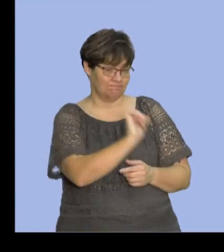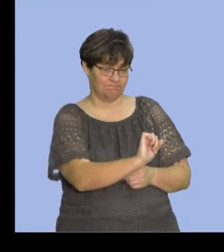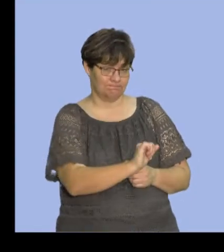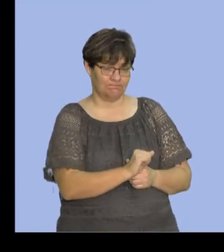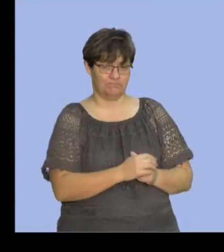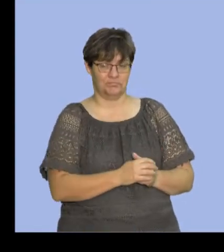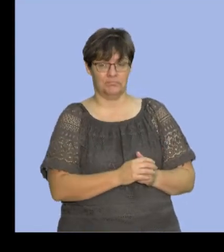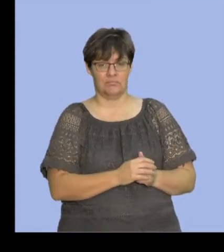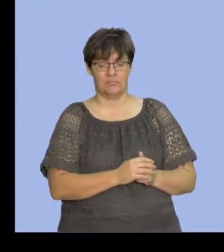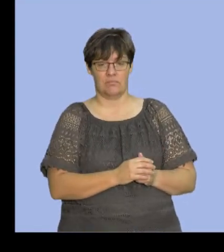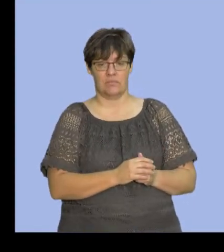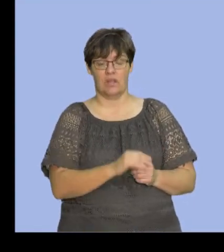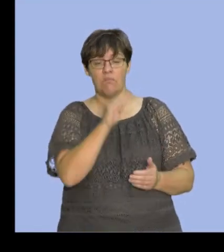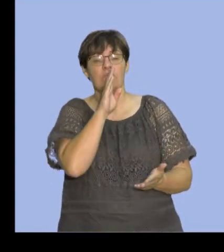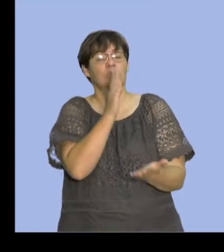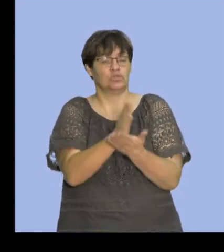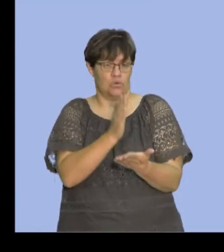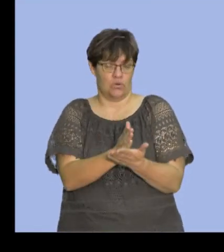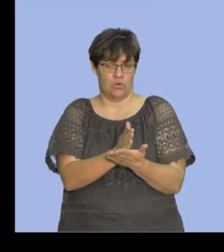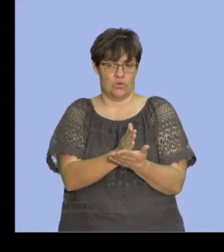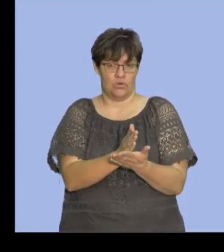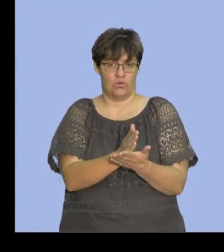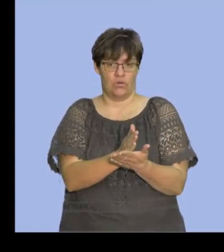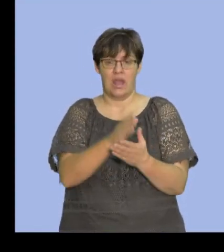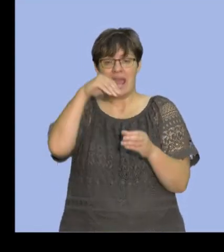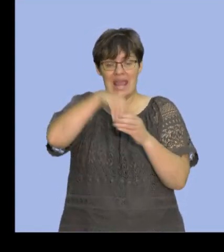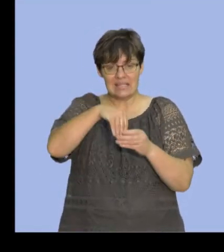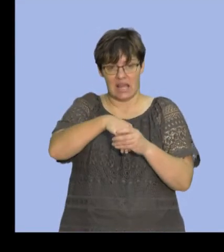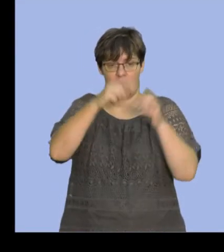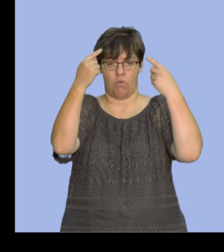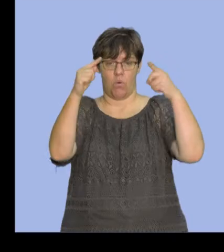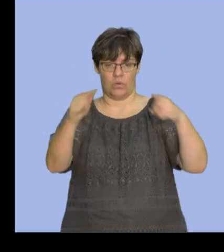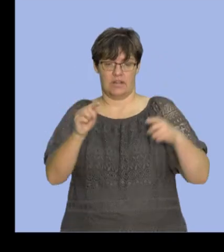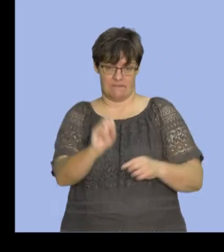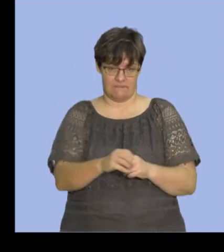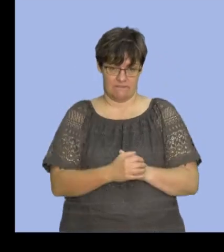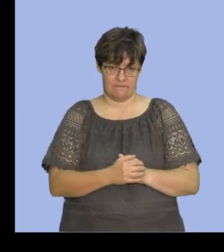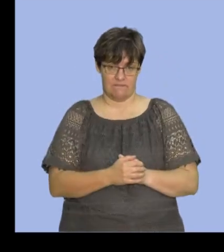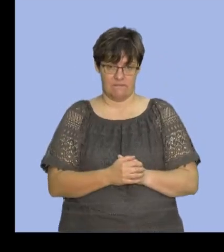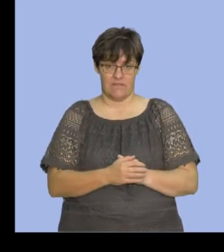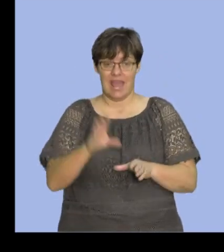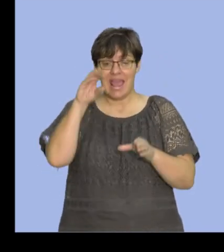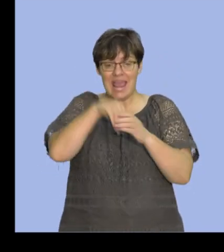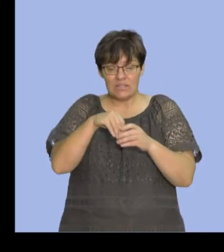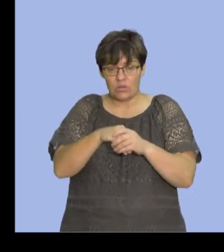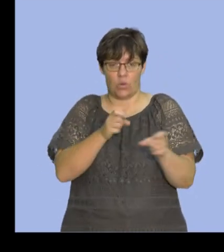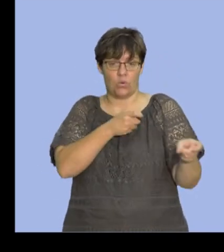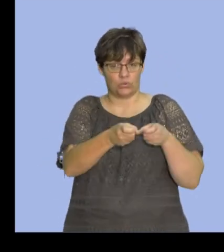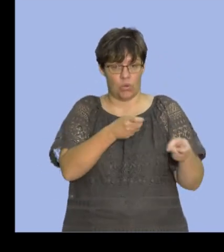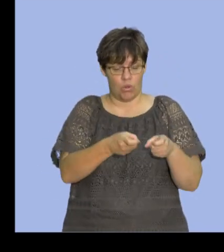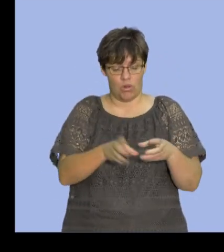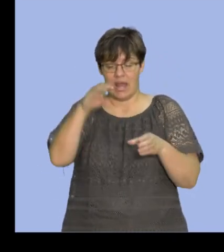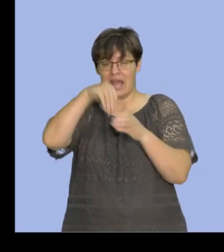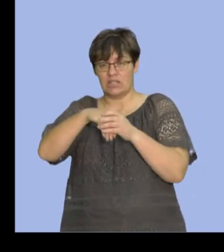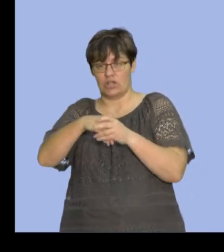source document, make sure there's an internal audit. Very important. Internal control,